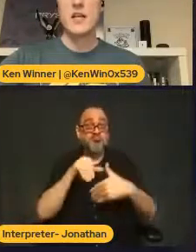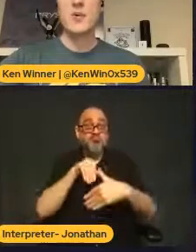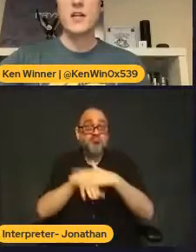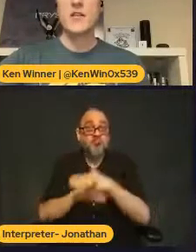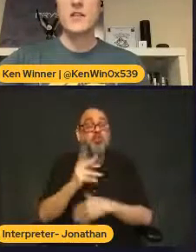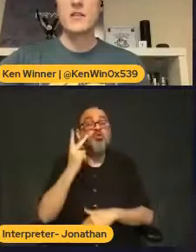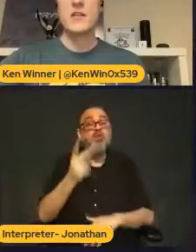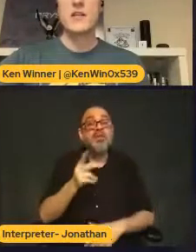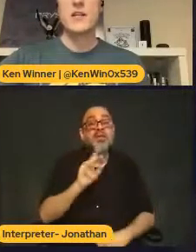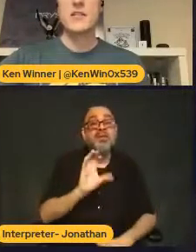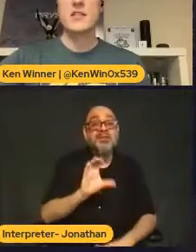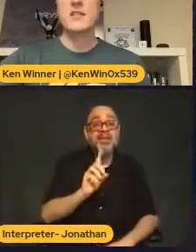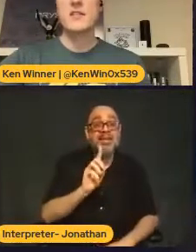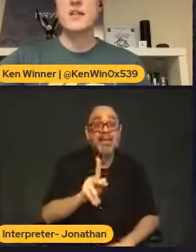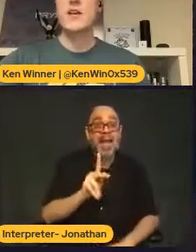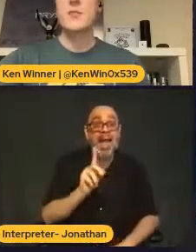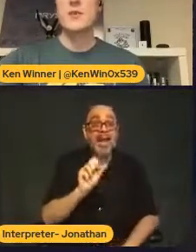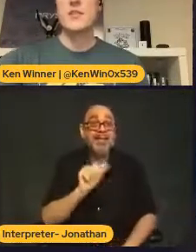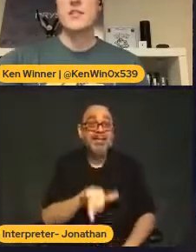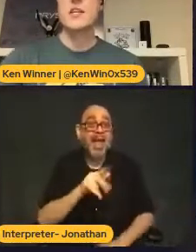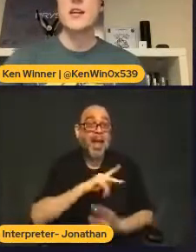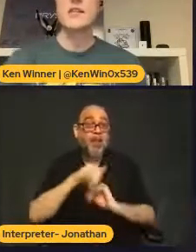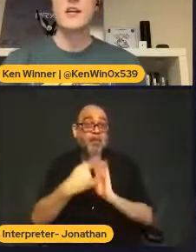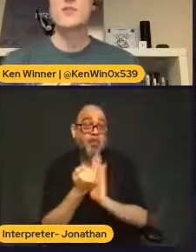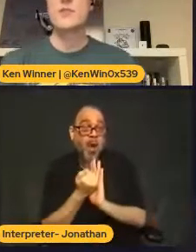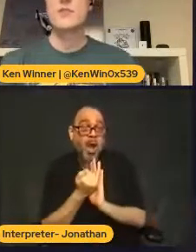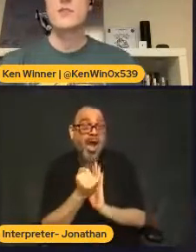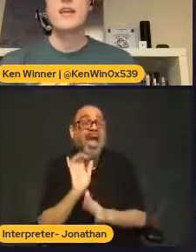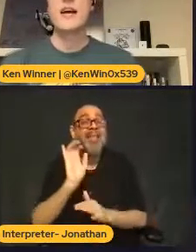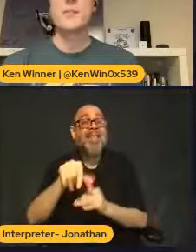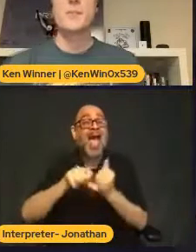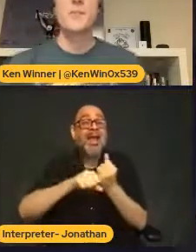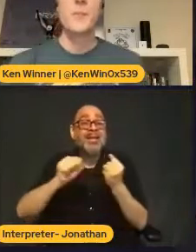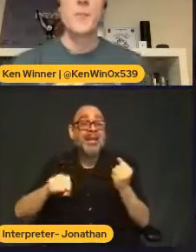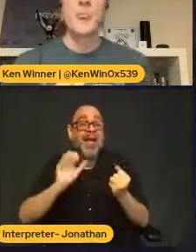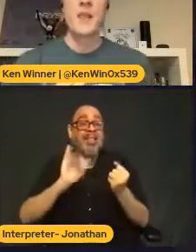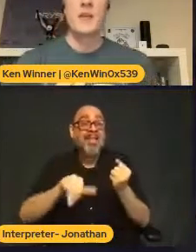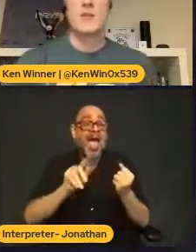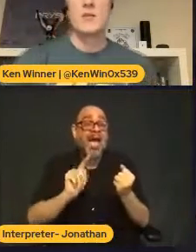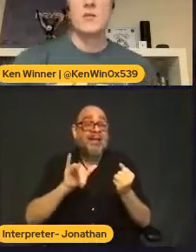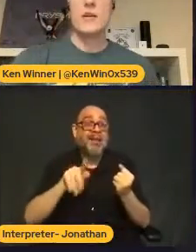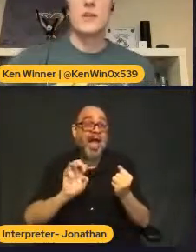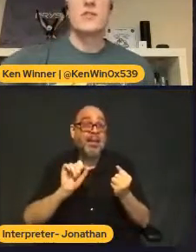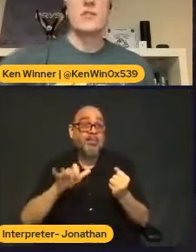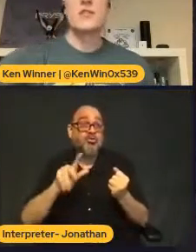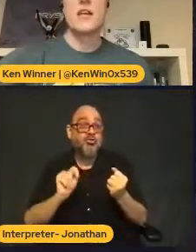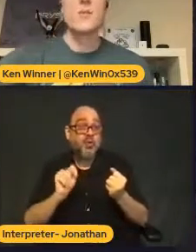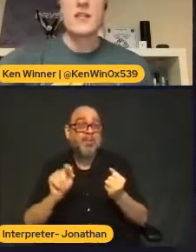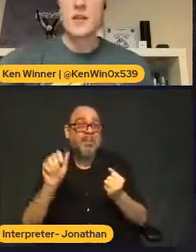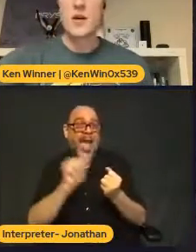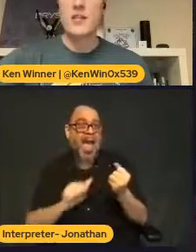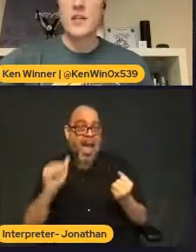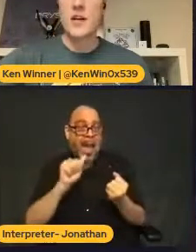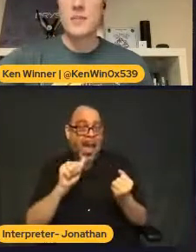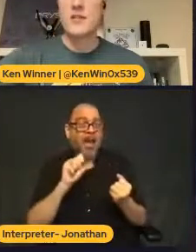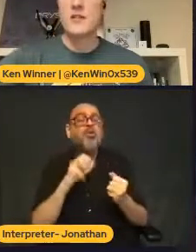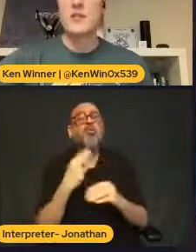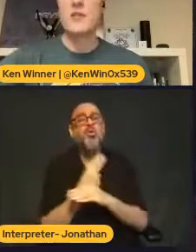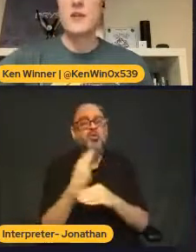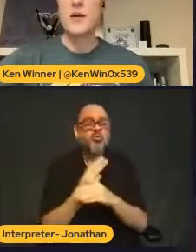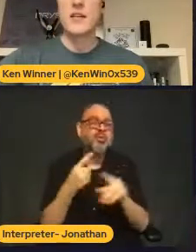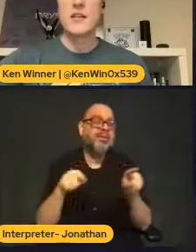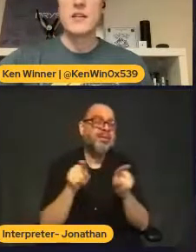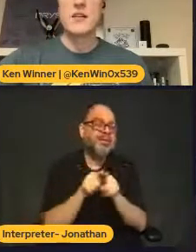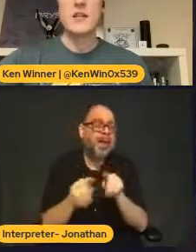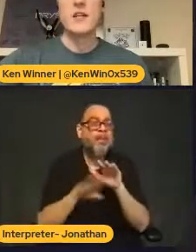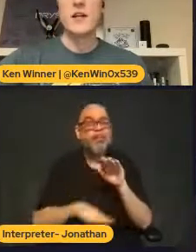CDK Day project extends the AWS CDK TypeScript app. So it uses the same basic project options